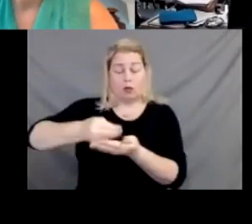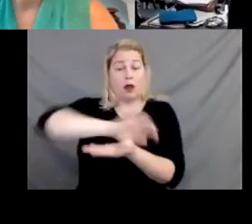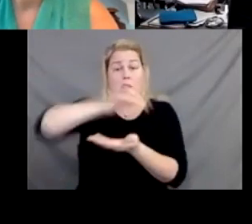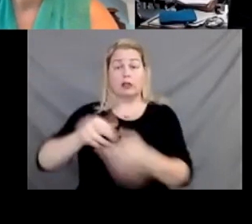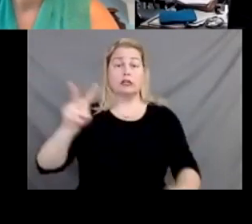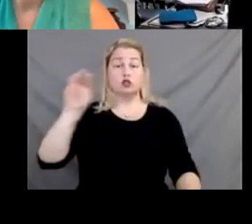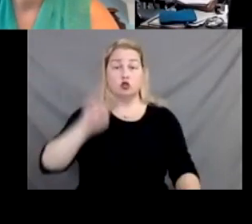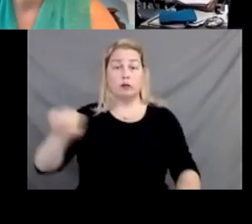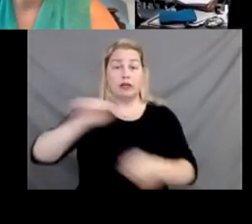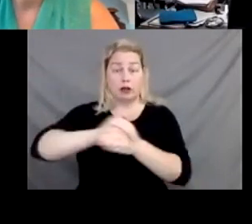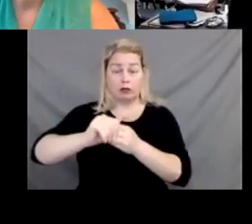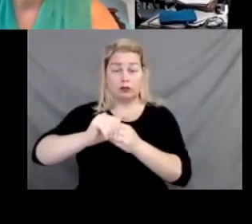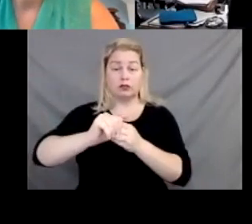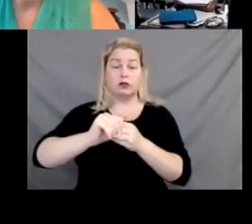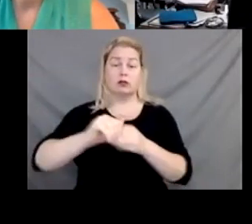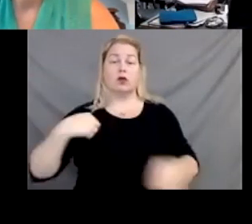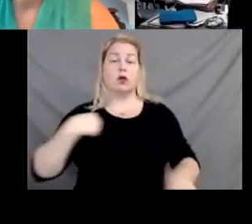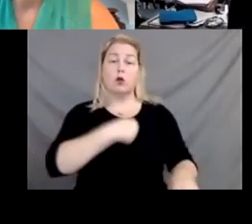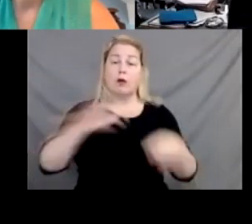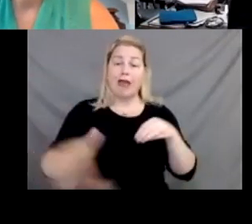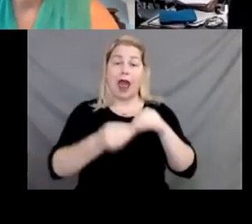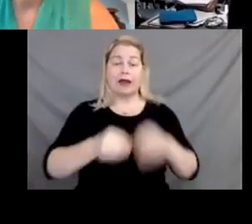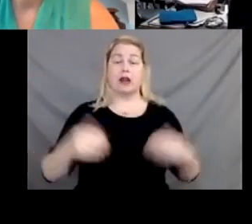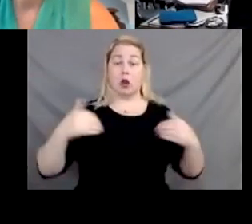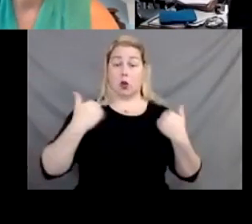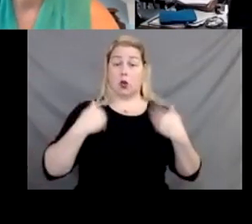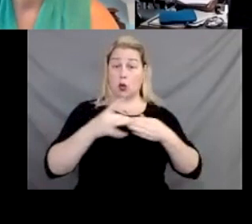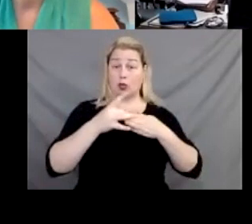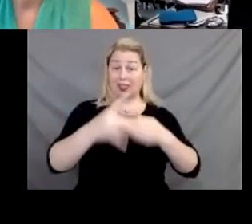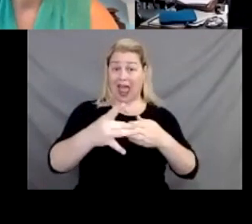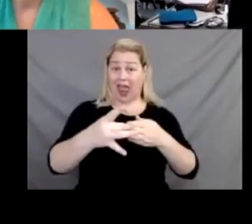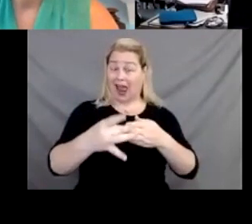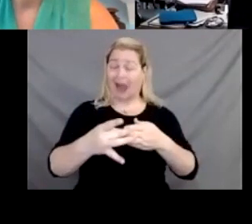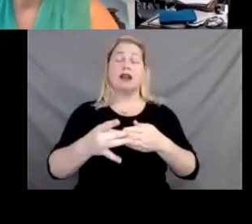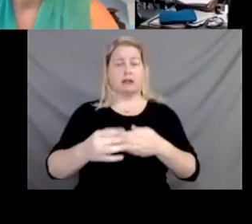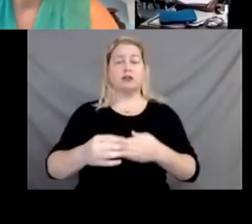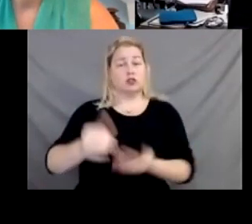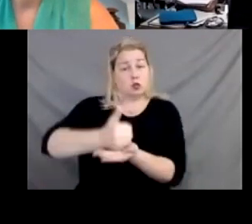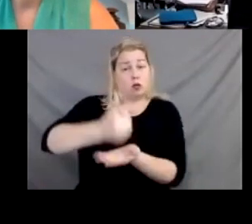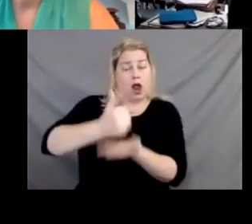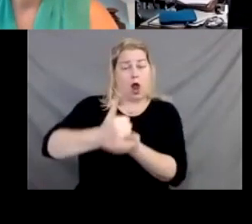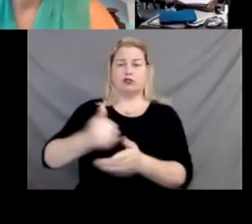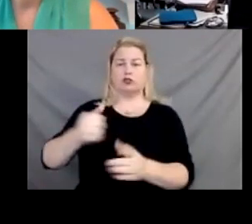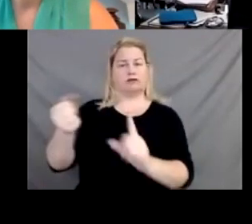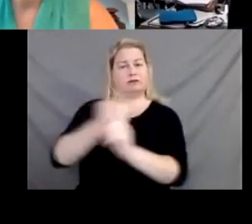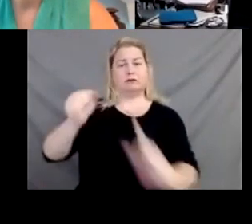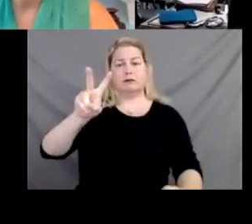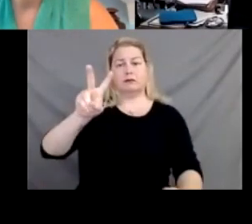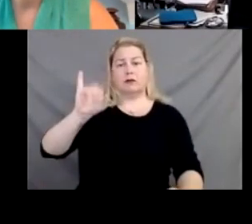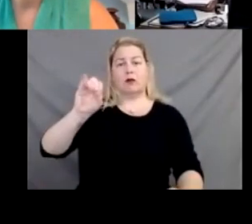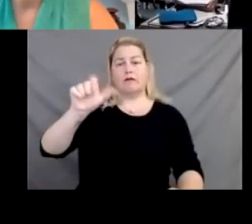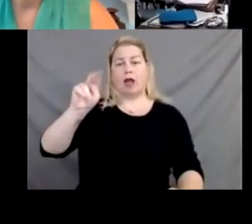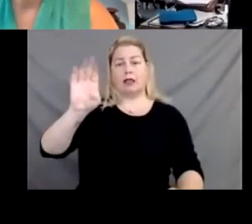and then added youth-led programming to reduce violence. Those 2 items combined for